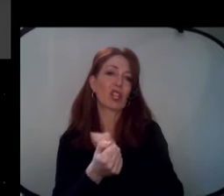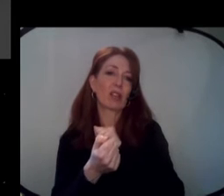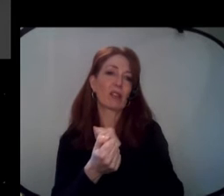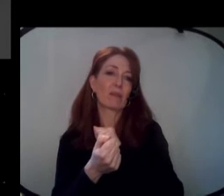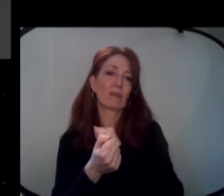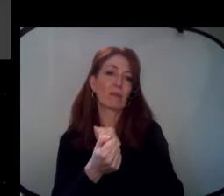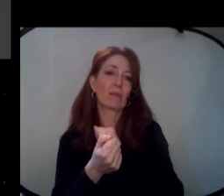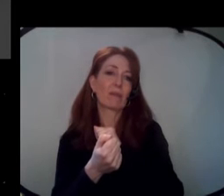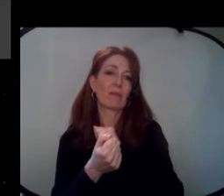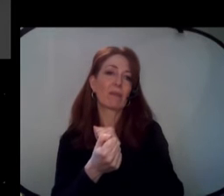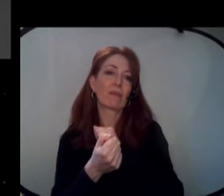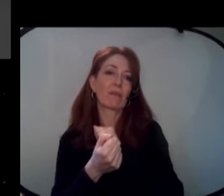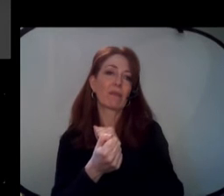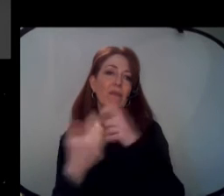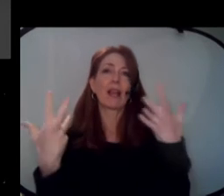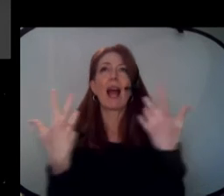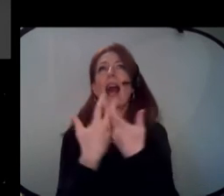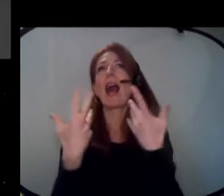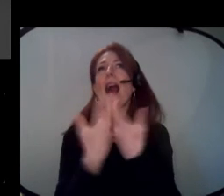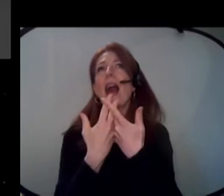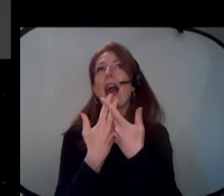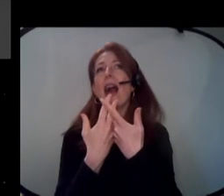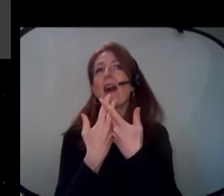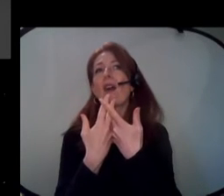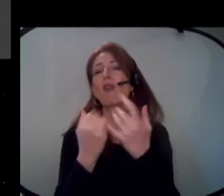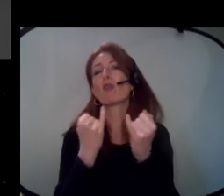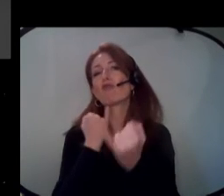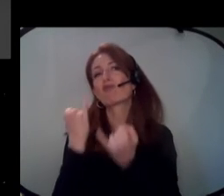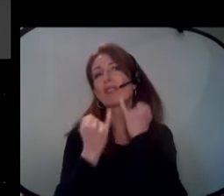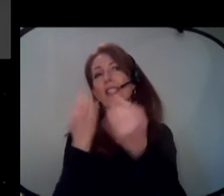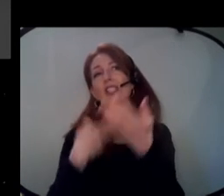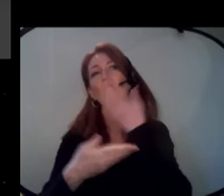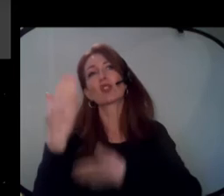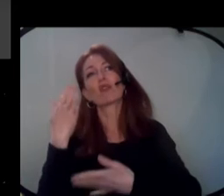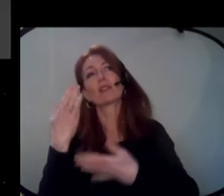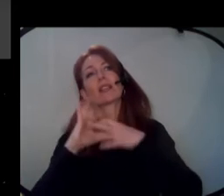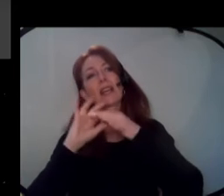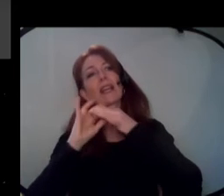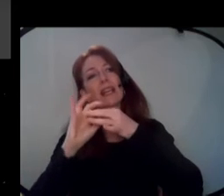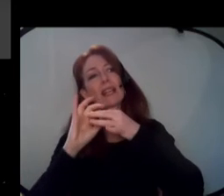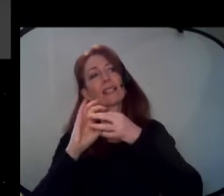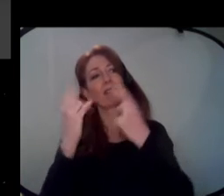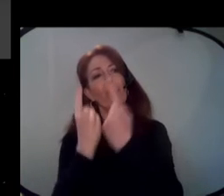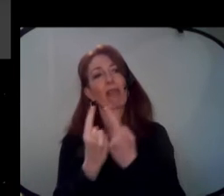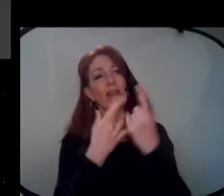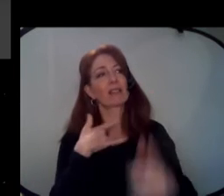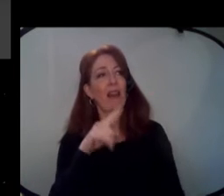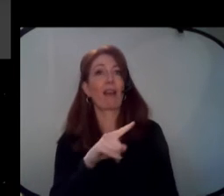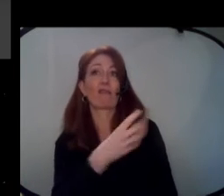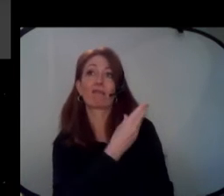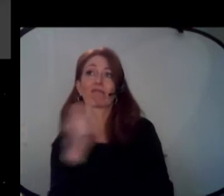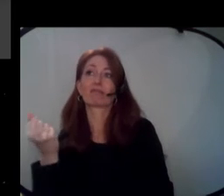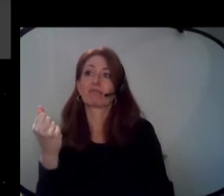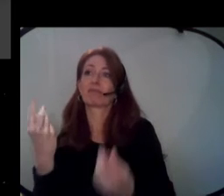of how critics and historians have often connected the events of her life to some of the imagery that she did in the time that